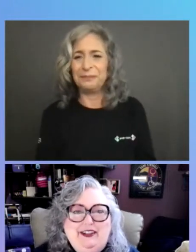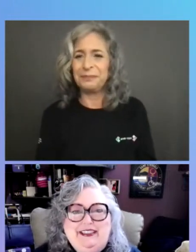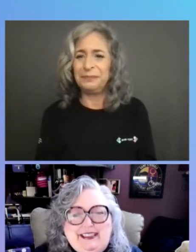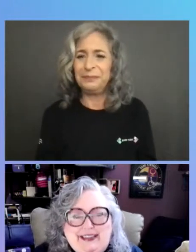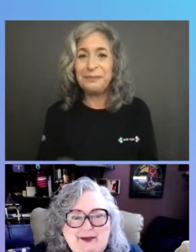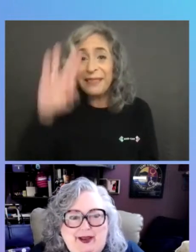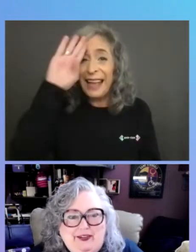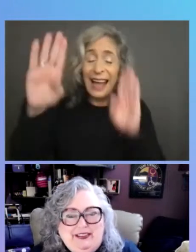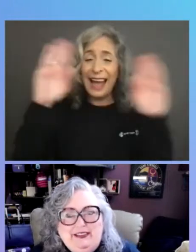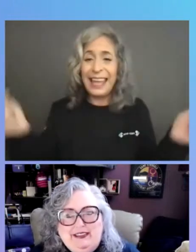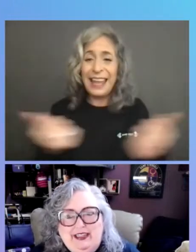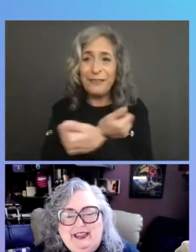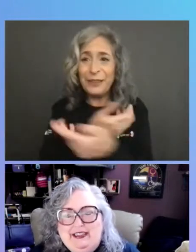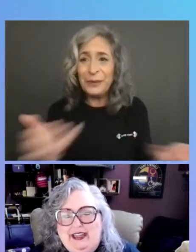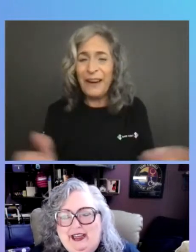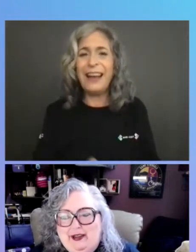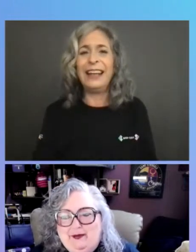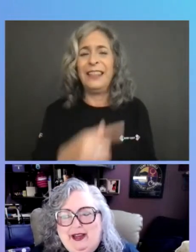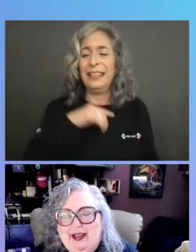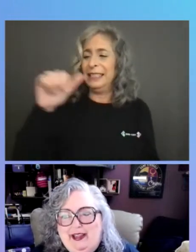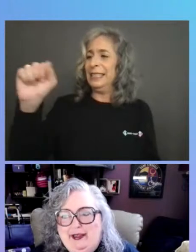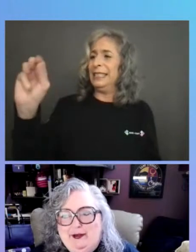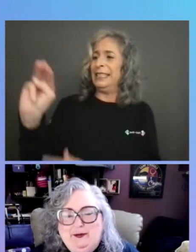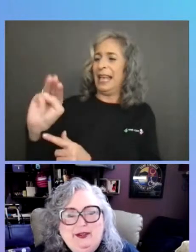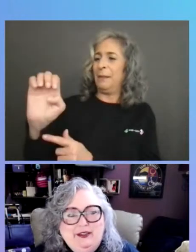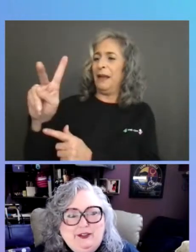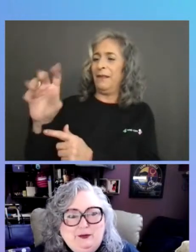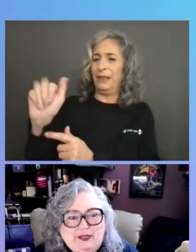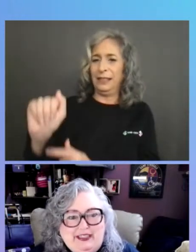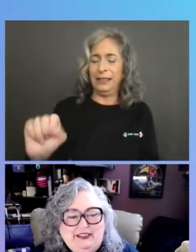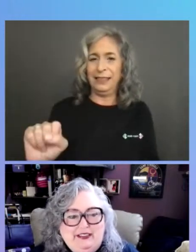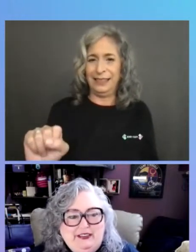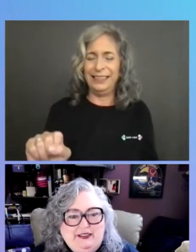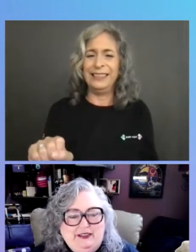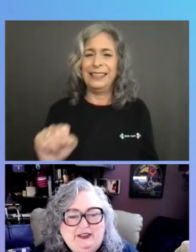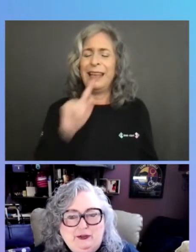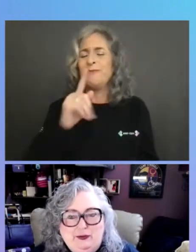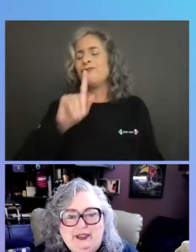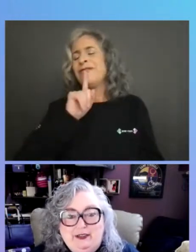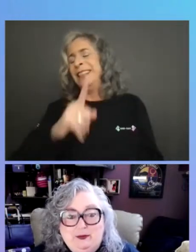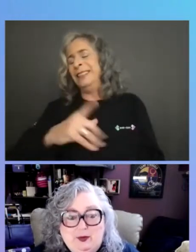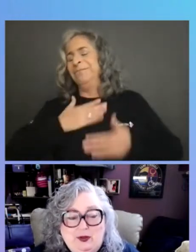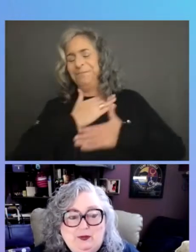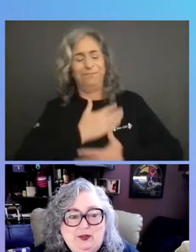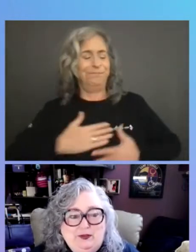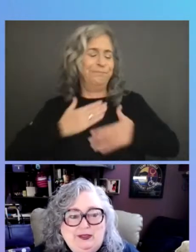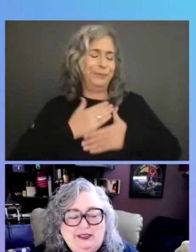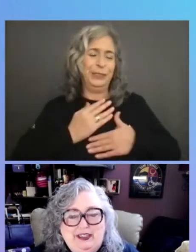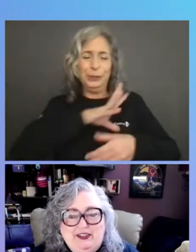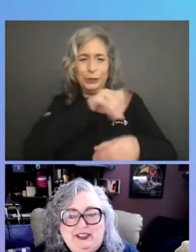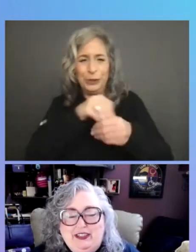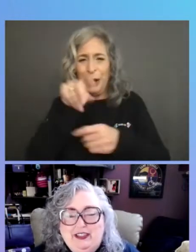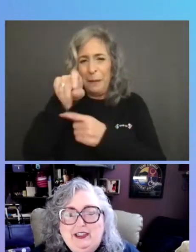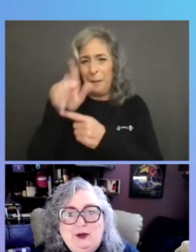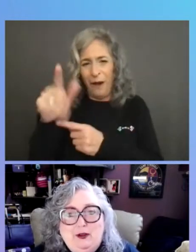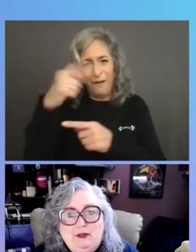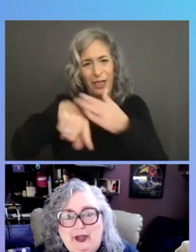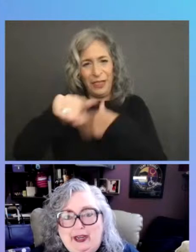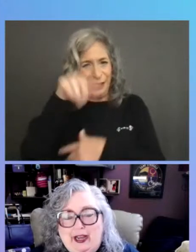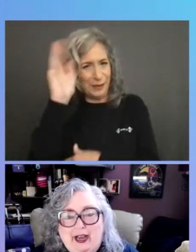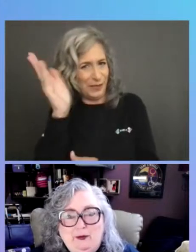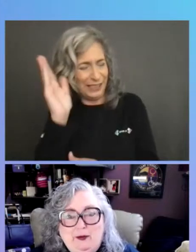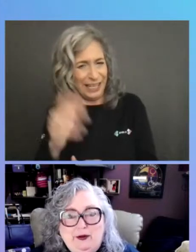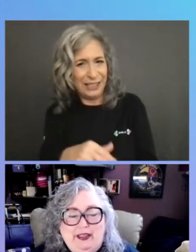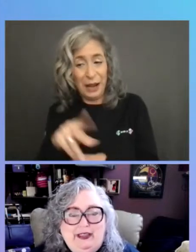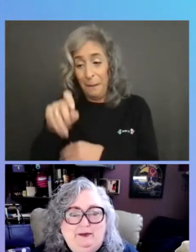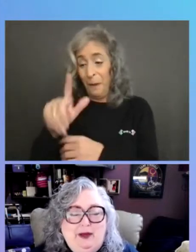Hey y'all, this is Sam Evans, and I am so pleased to join Paul for this presentation. Paul's